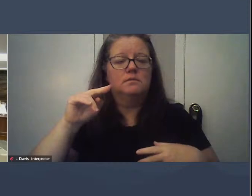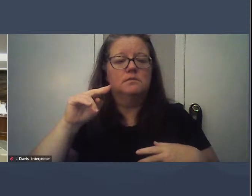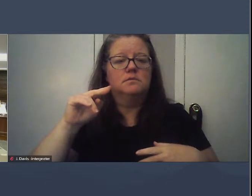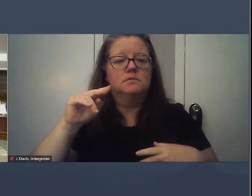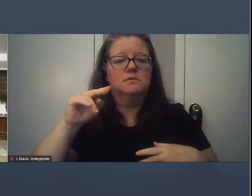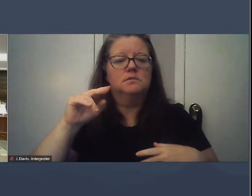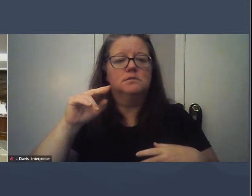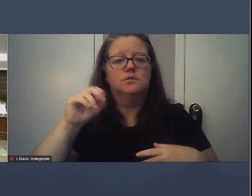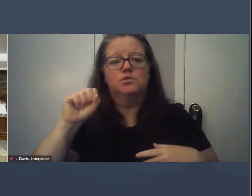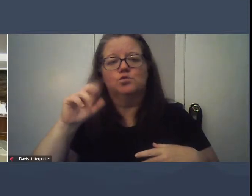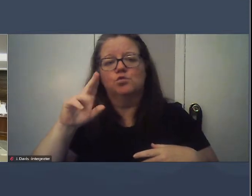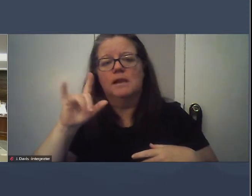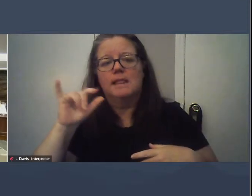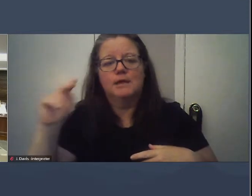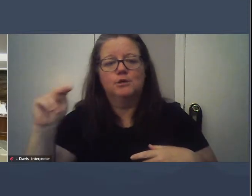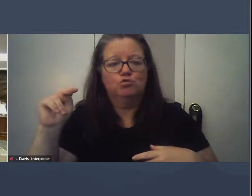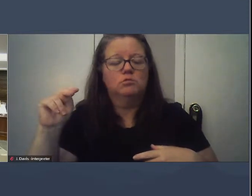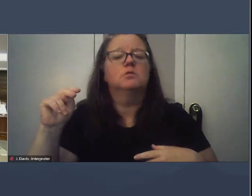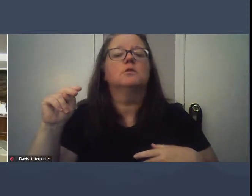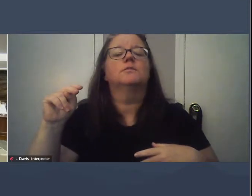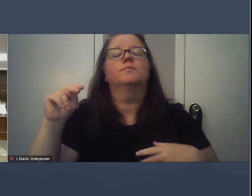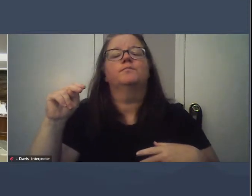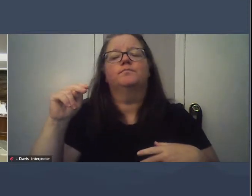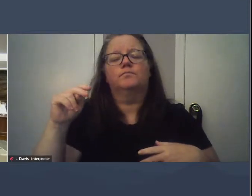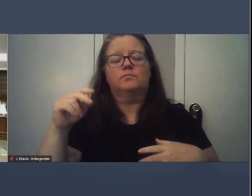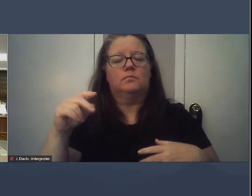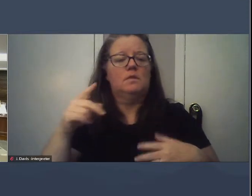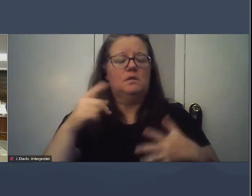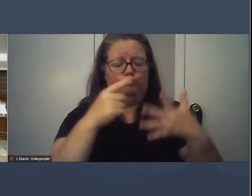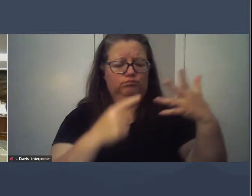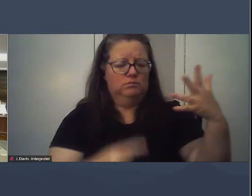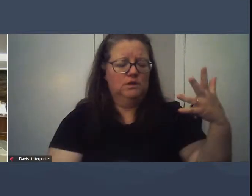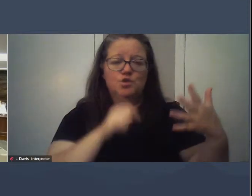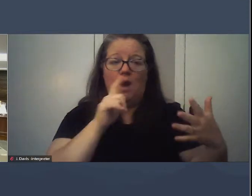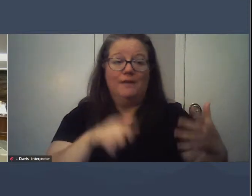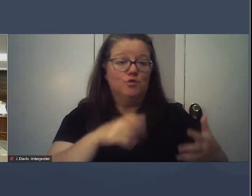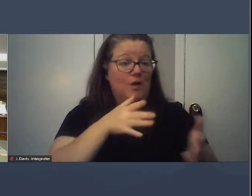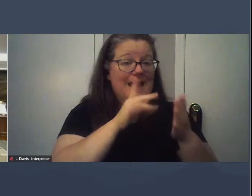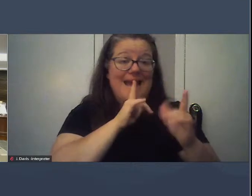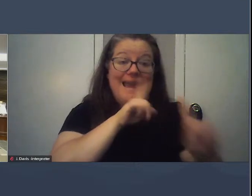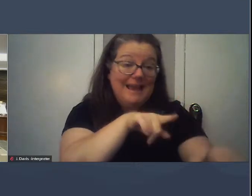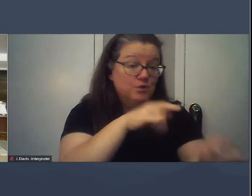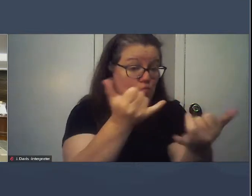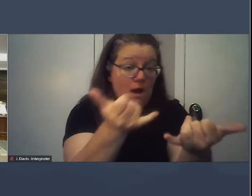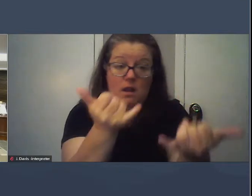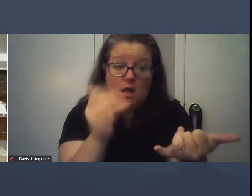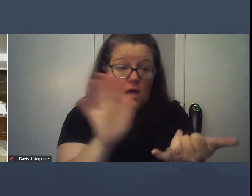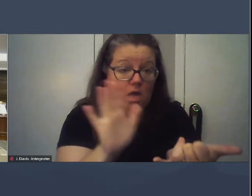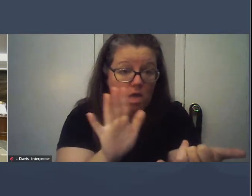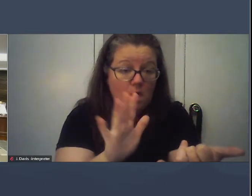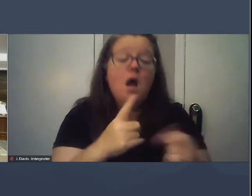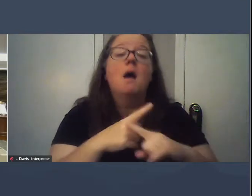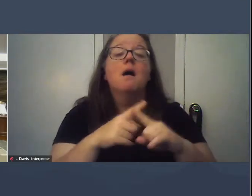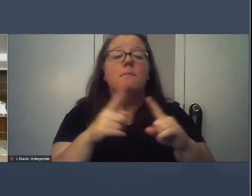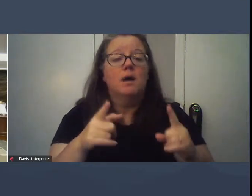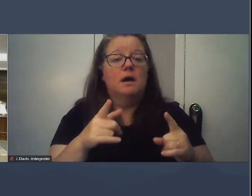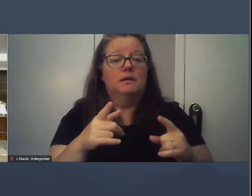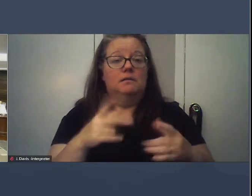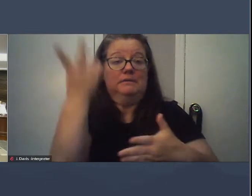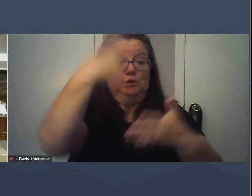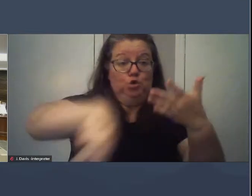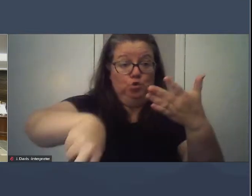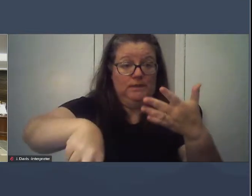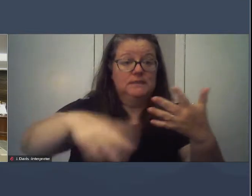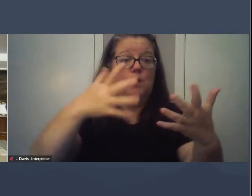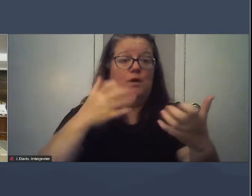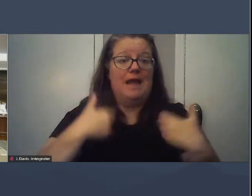all are the ones that, hey, there's a lot of things out there. You don't have to answer the question right now. I just need y'all to do it in 2 weeks. I'm going to have a